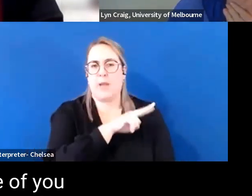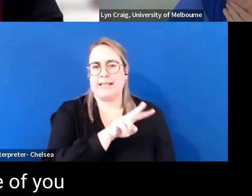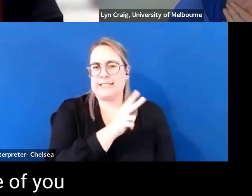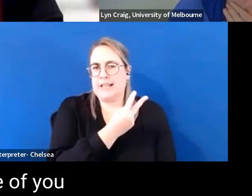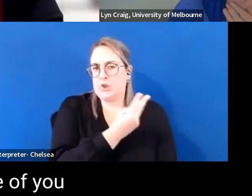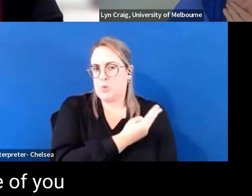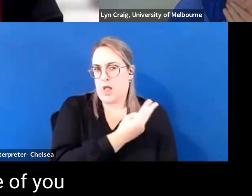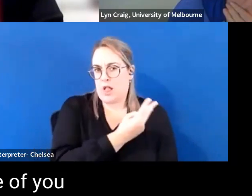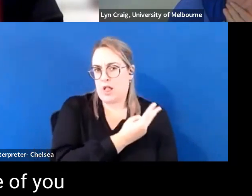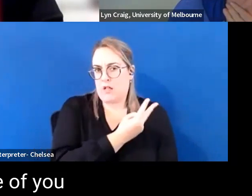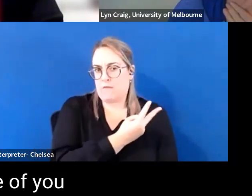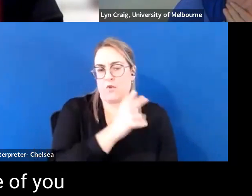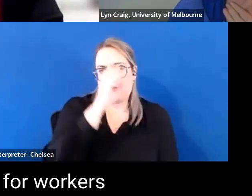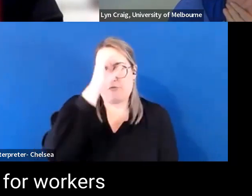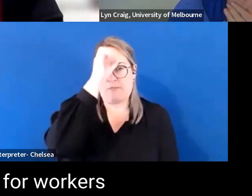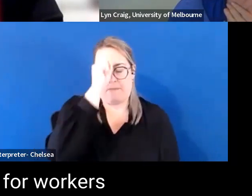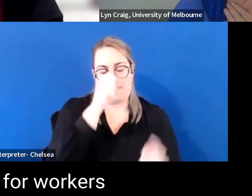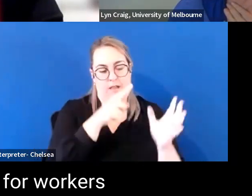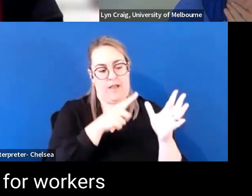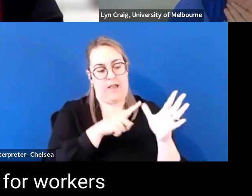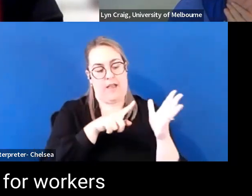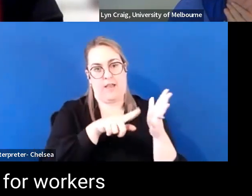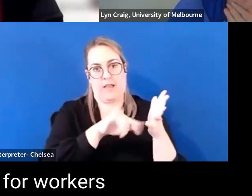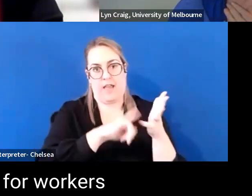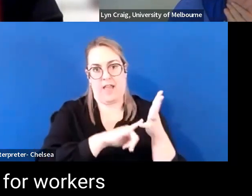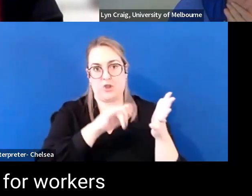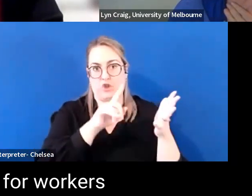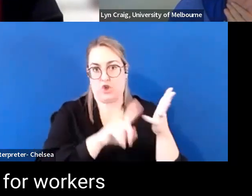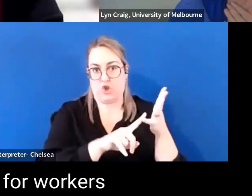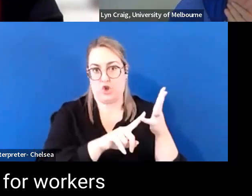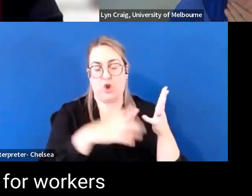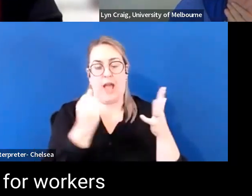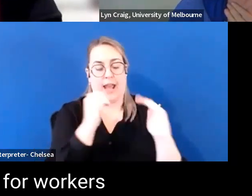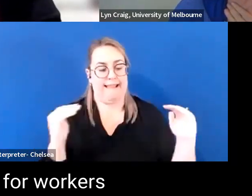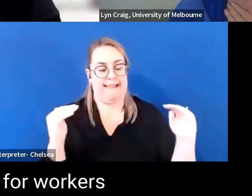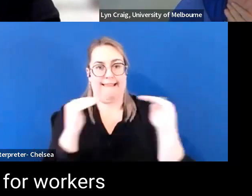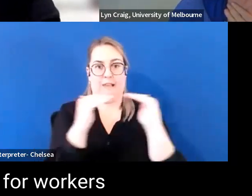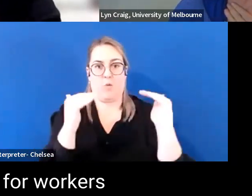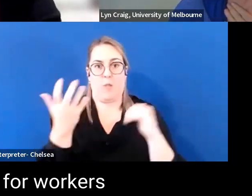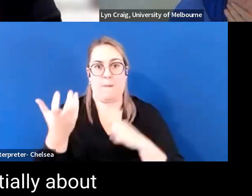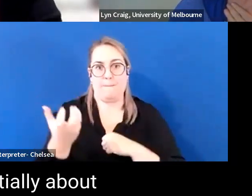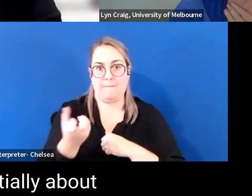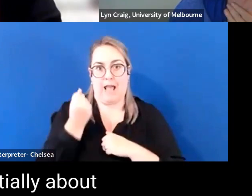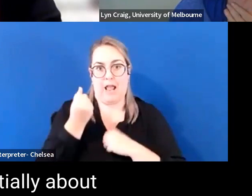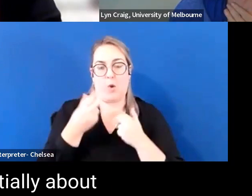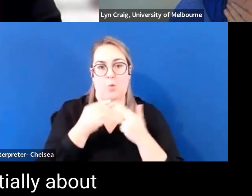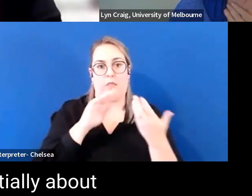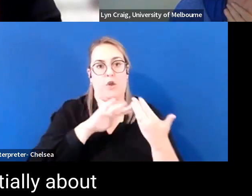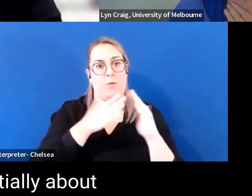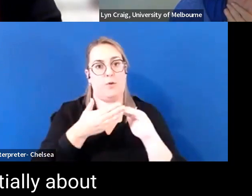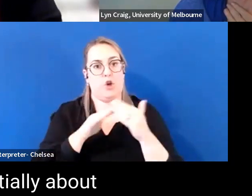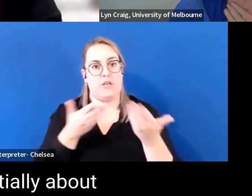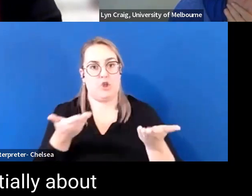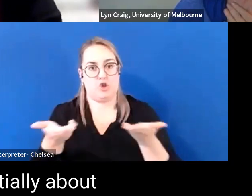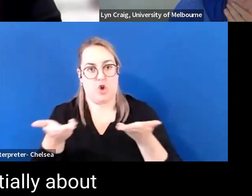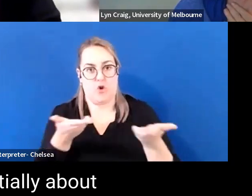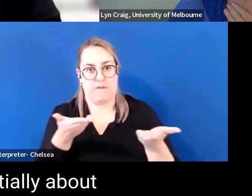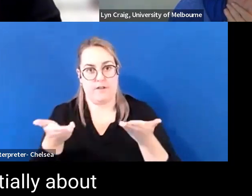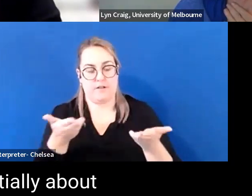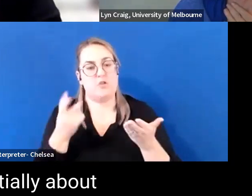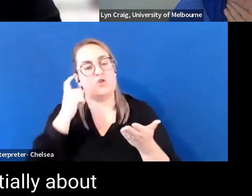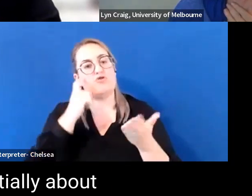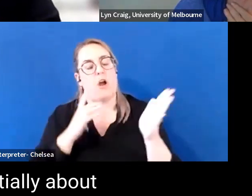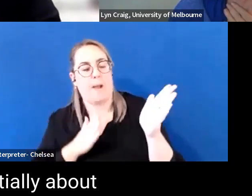the ASU won an equal pay case for workers across community services, which was essentially about closing the gender pay